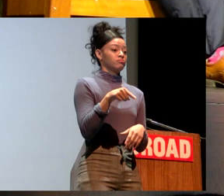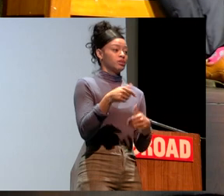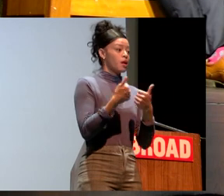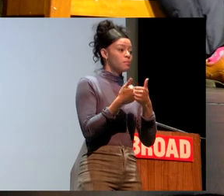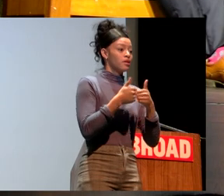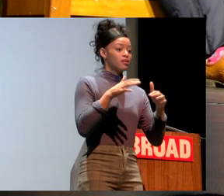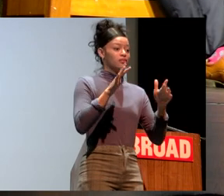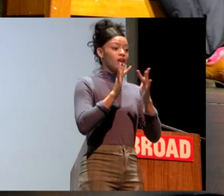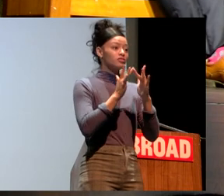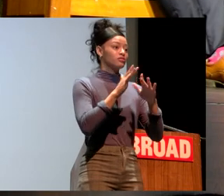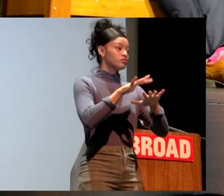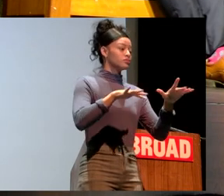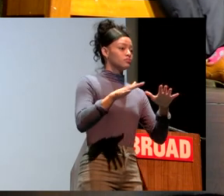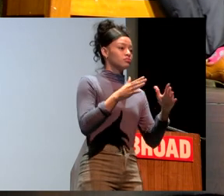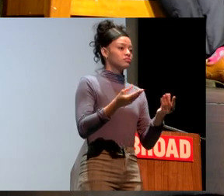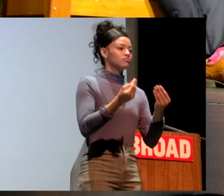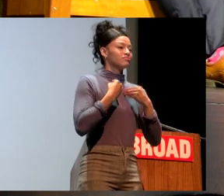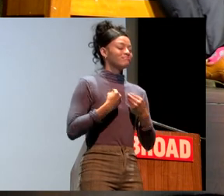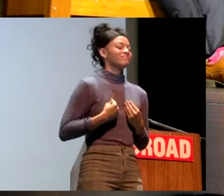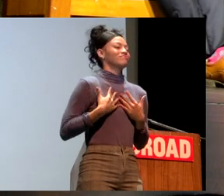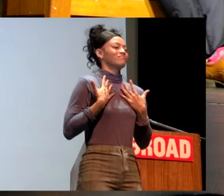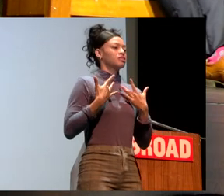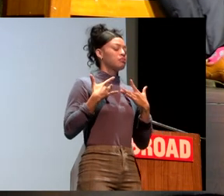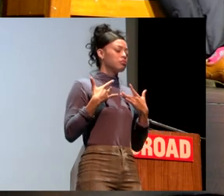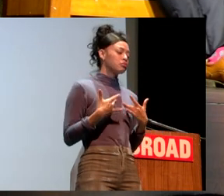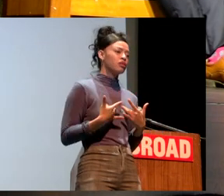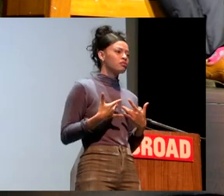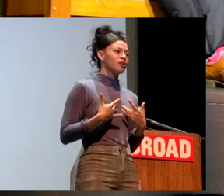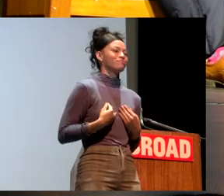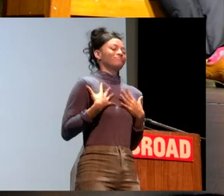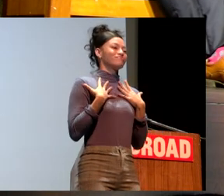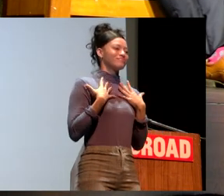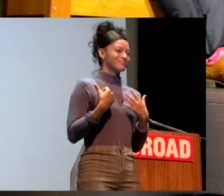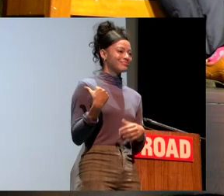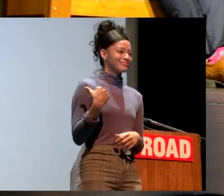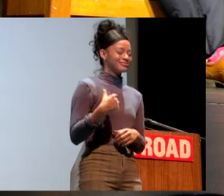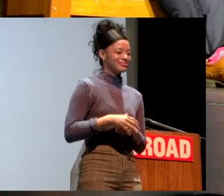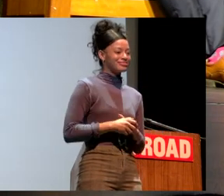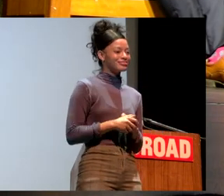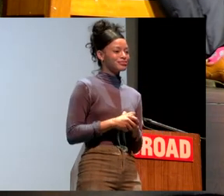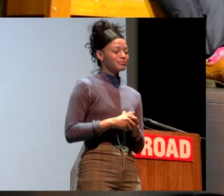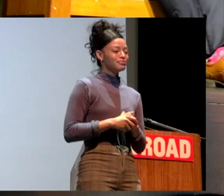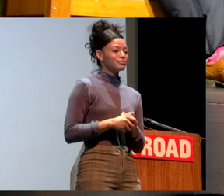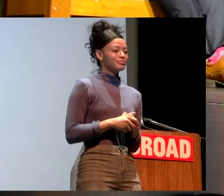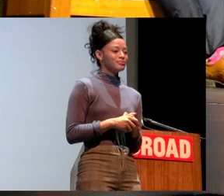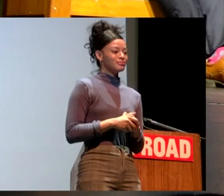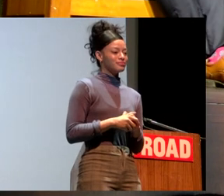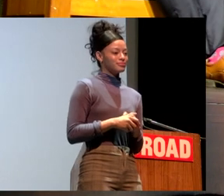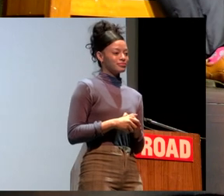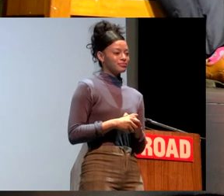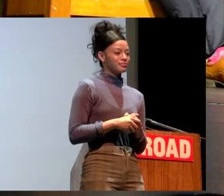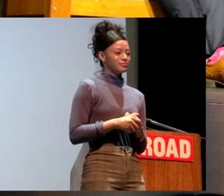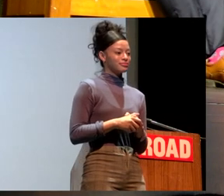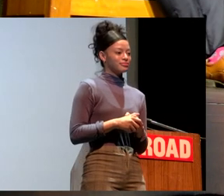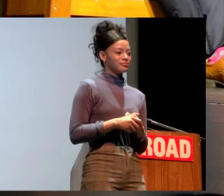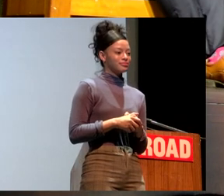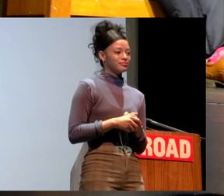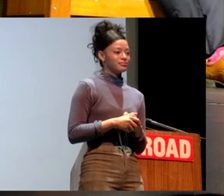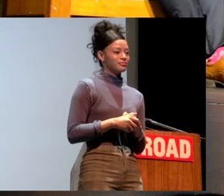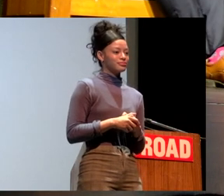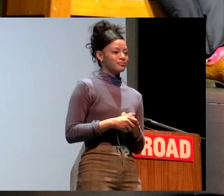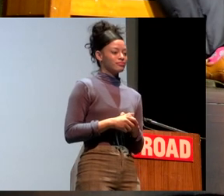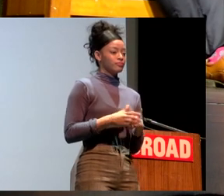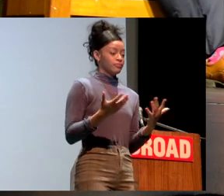cute, well-made worlds. They're not a company that is making these, you know, what you talk about the addiction is called gameplay reward